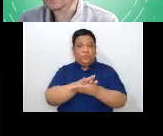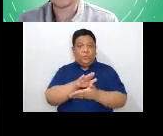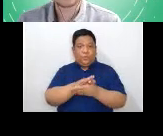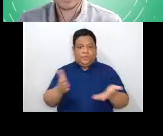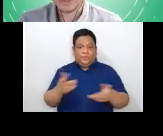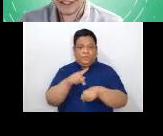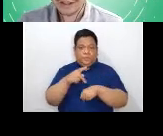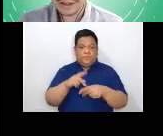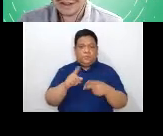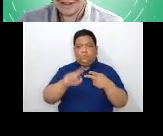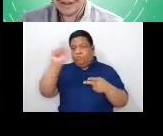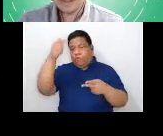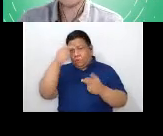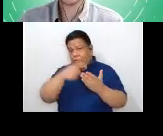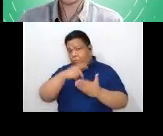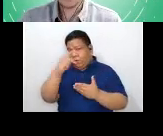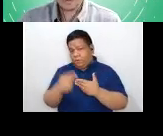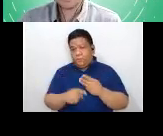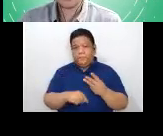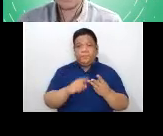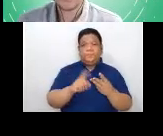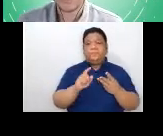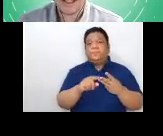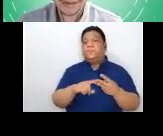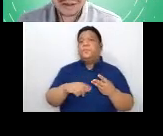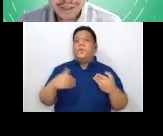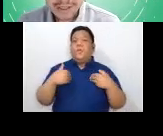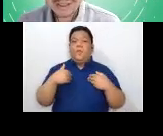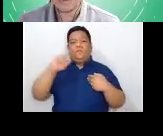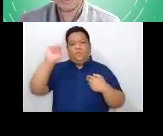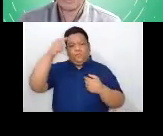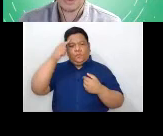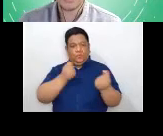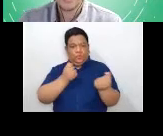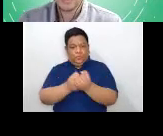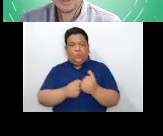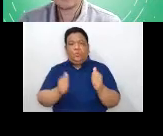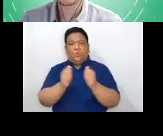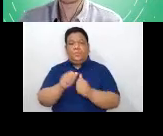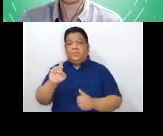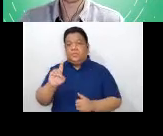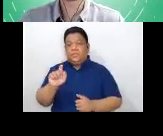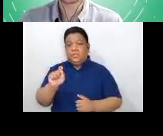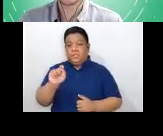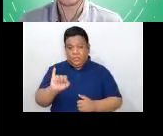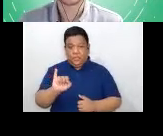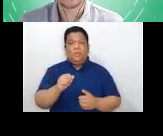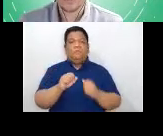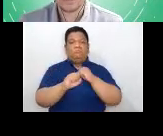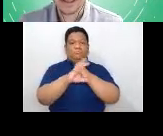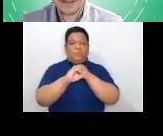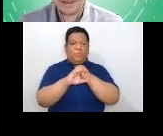in government projects. They are government funded, and through the assistance of DTI, help promote innovation here